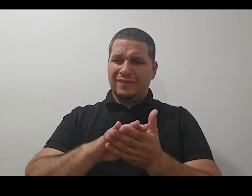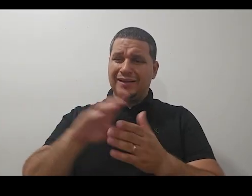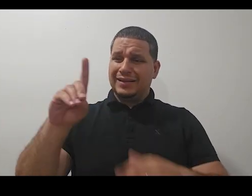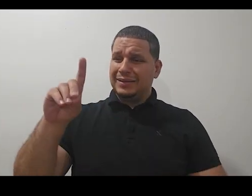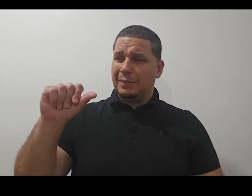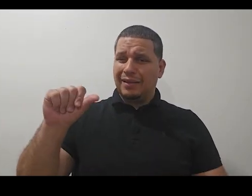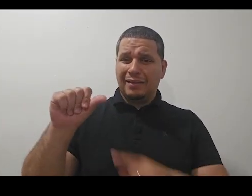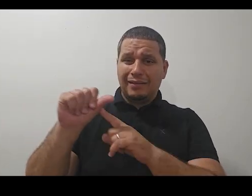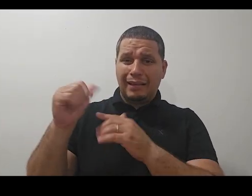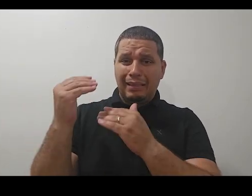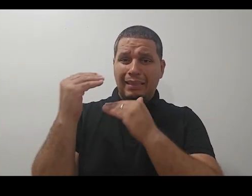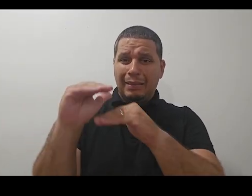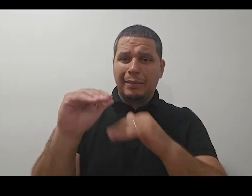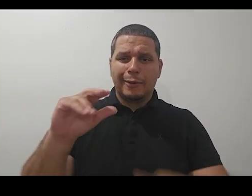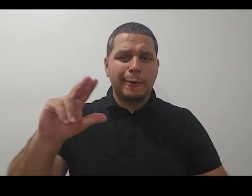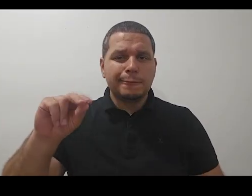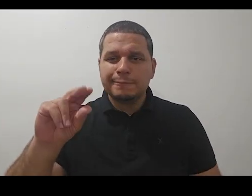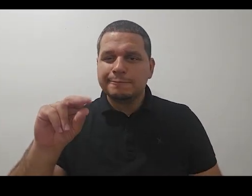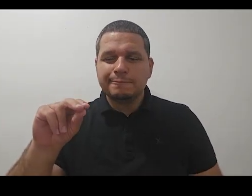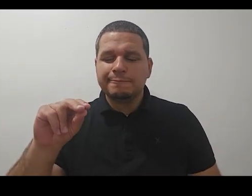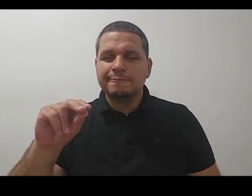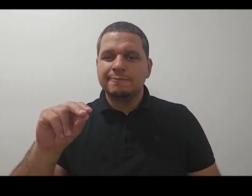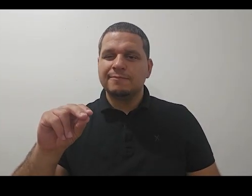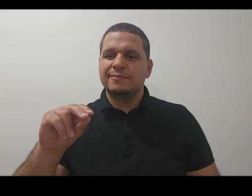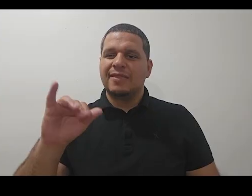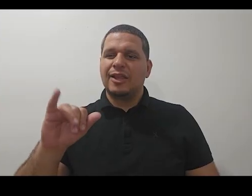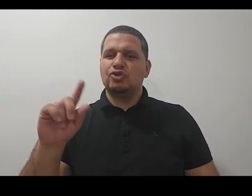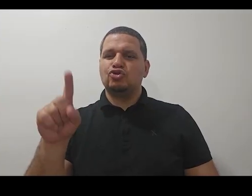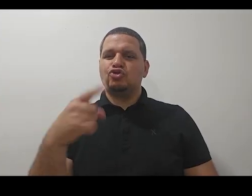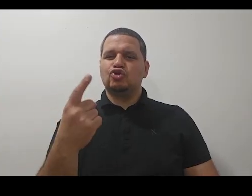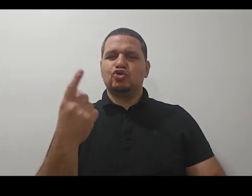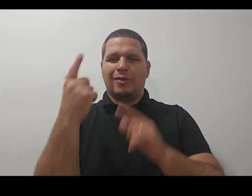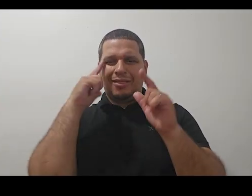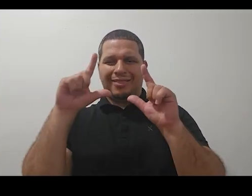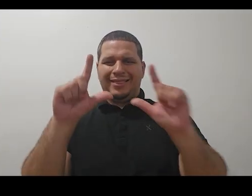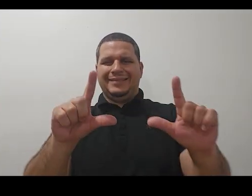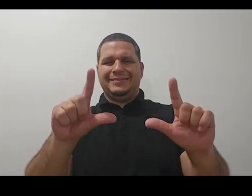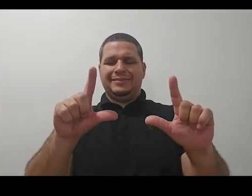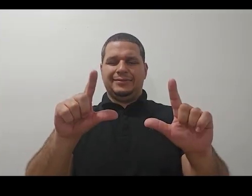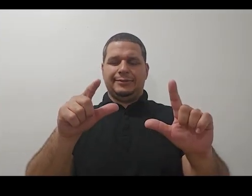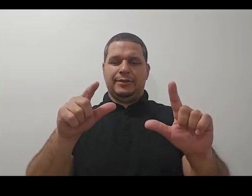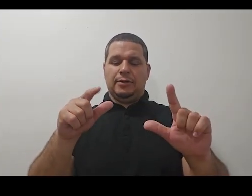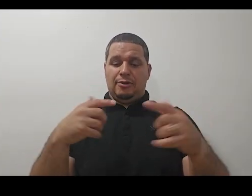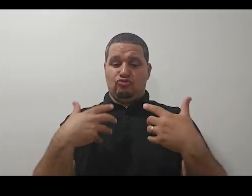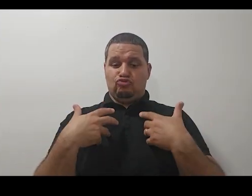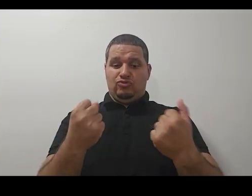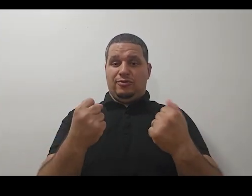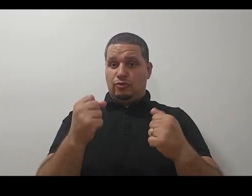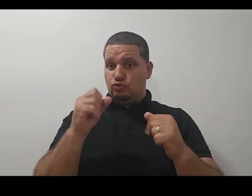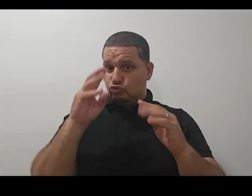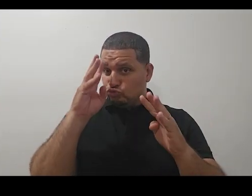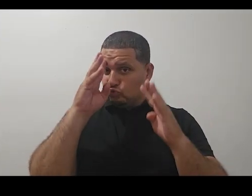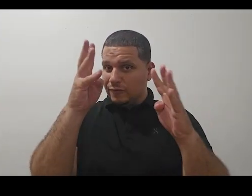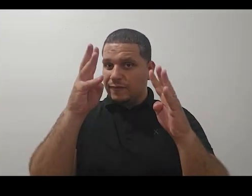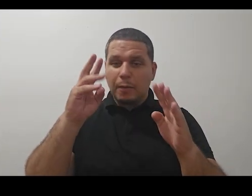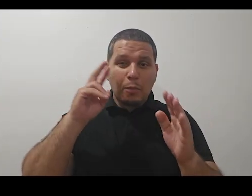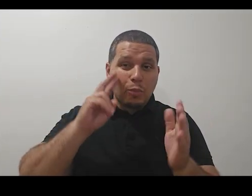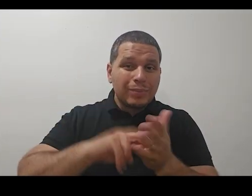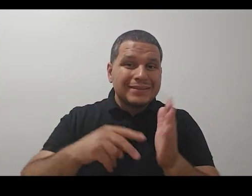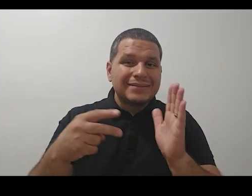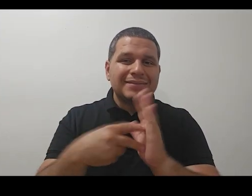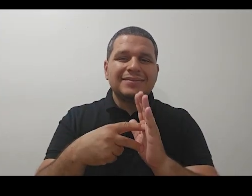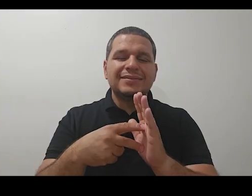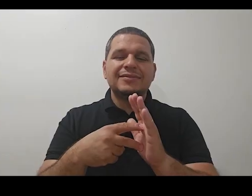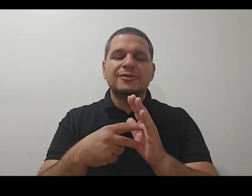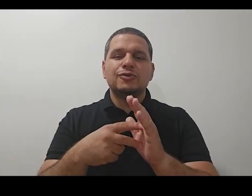that disability is not a limitation, it's a lens through which strength, creativity,